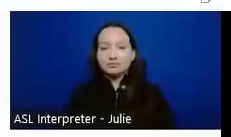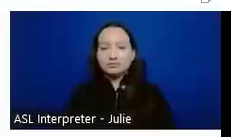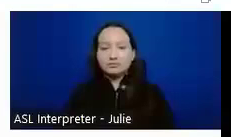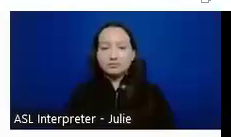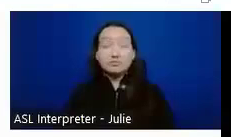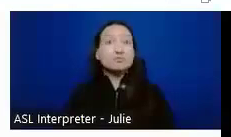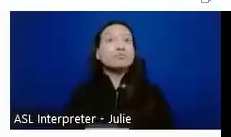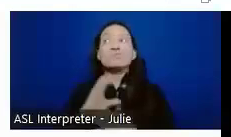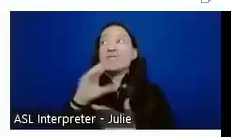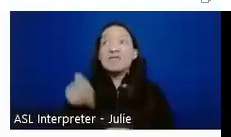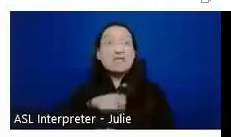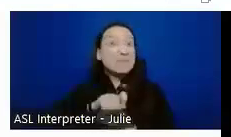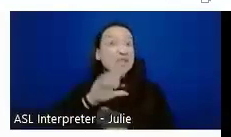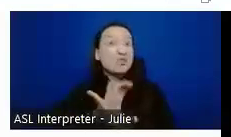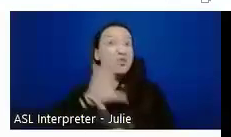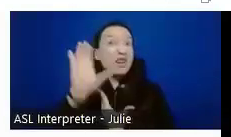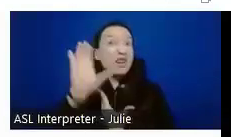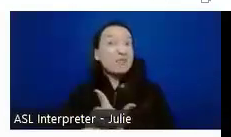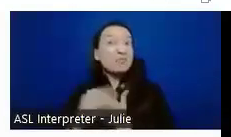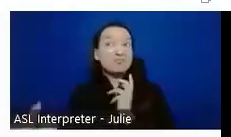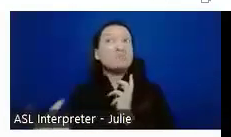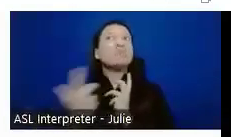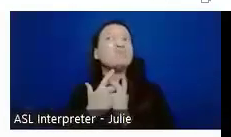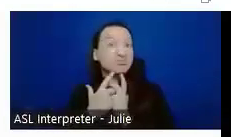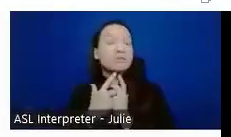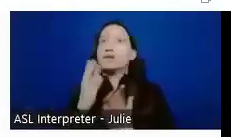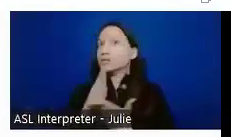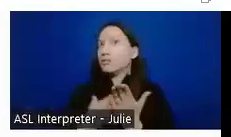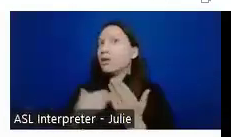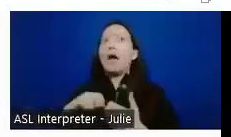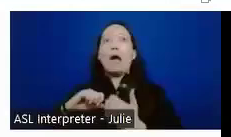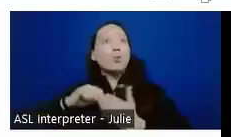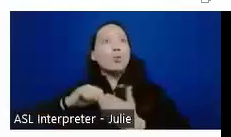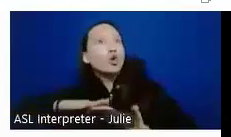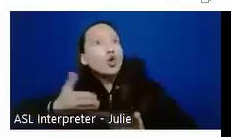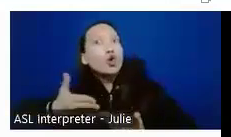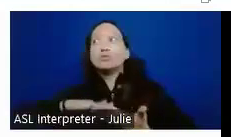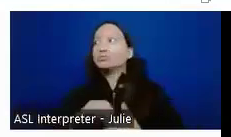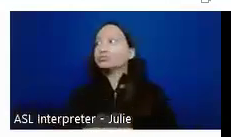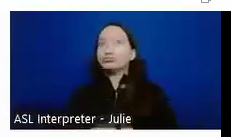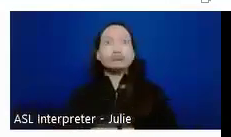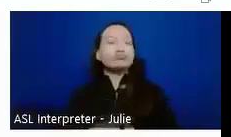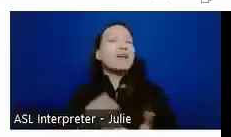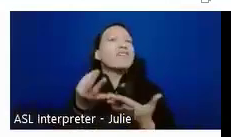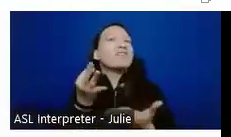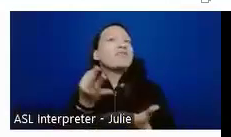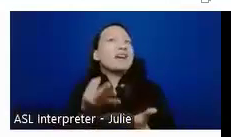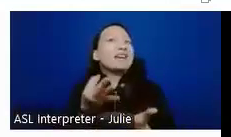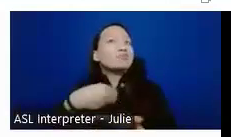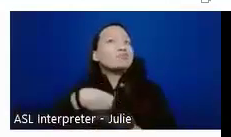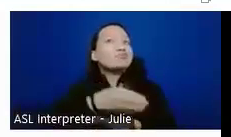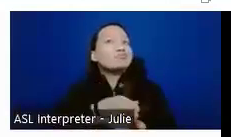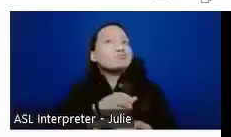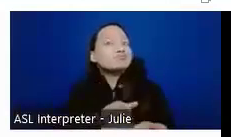Is there a curriculum that makes sense? There are curriculums for some things. How to cook, right? Financial management.